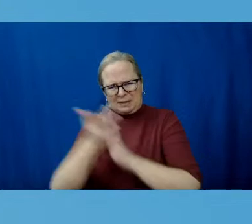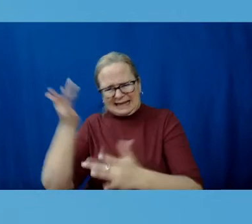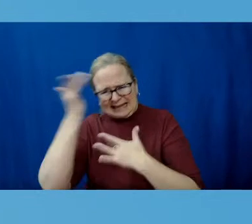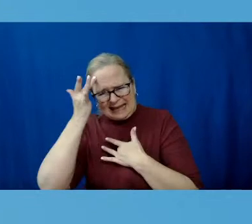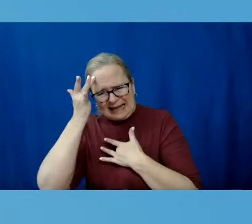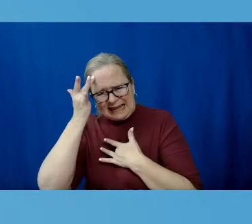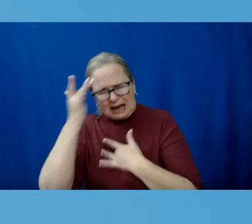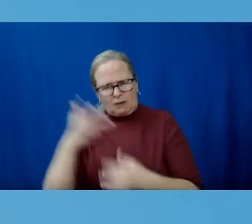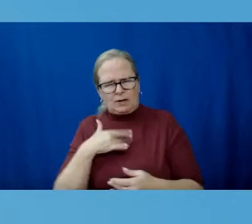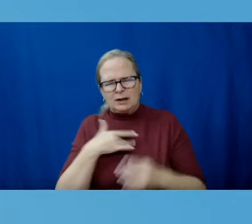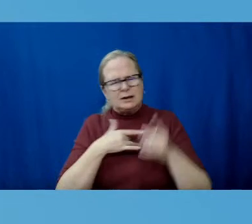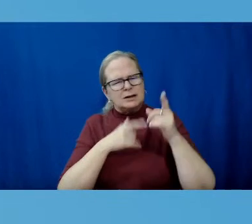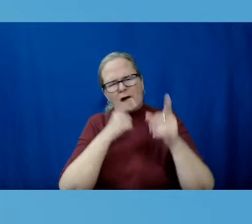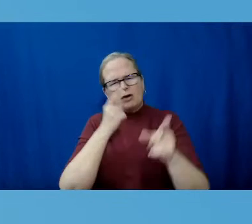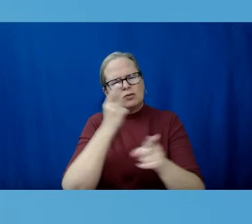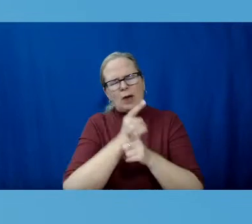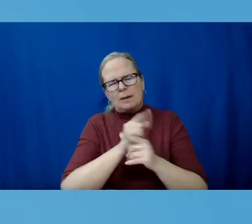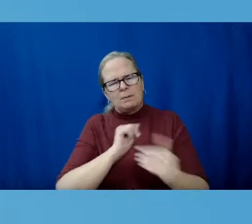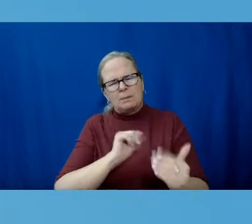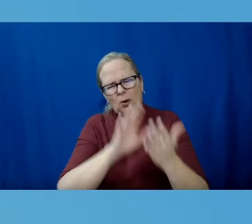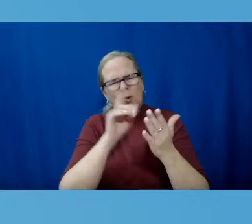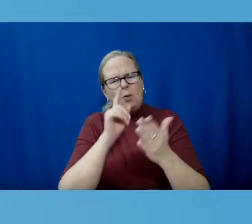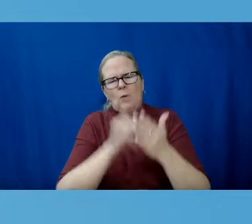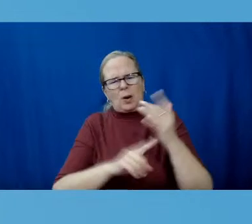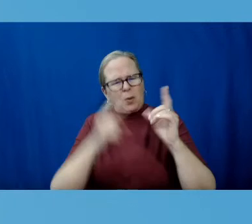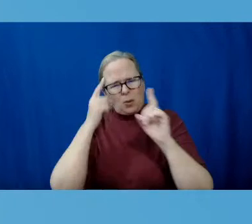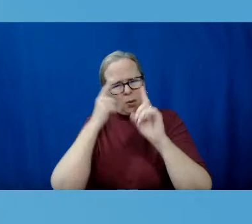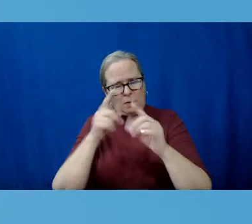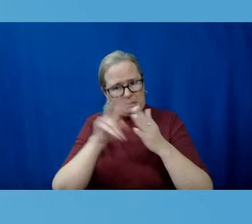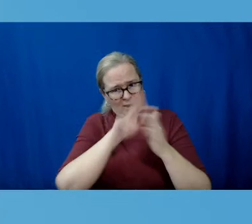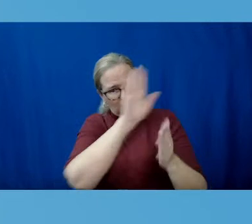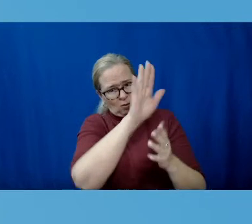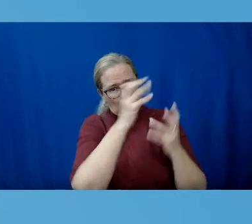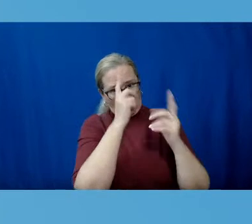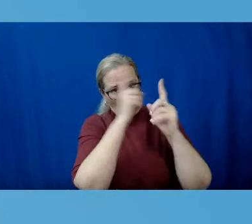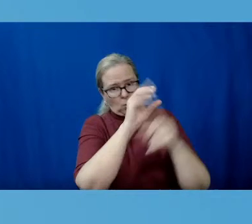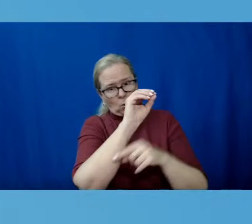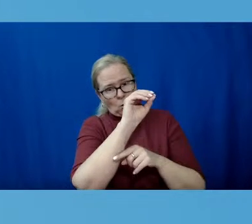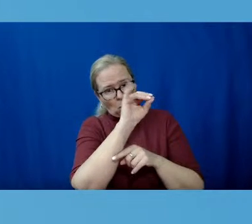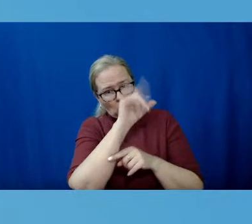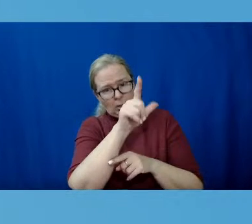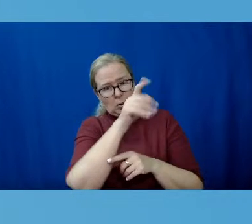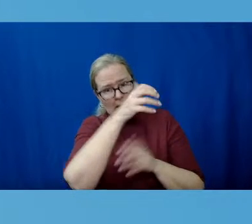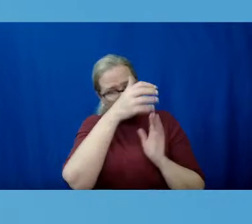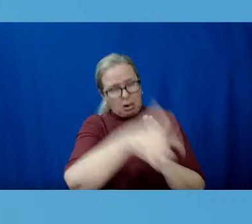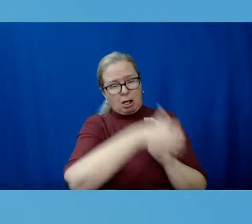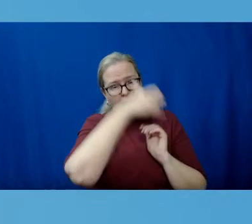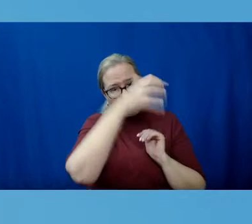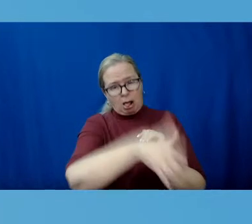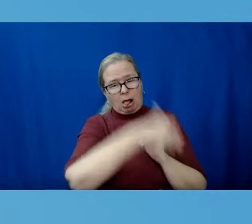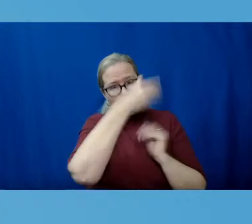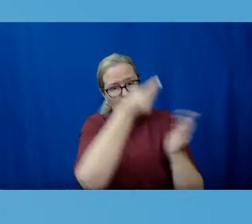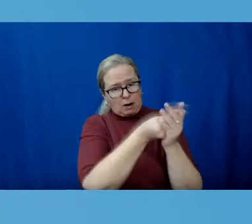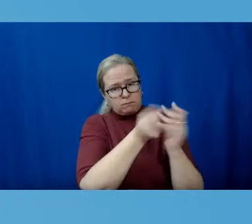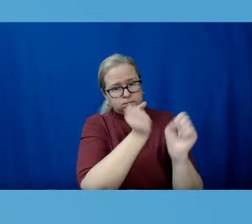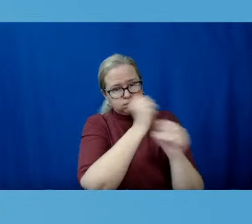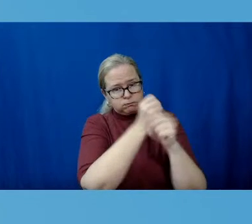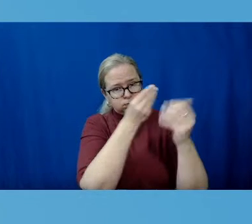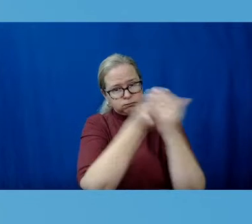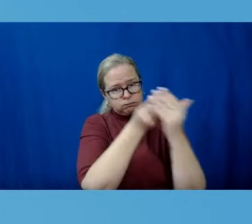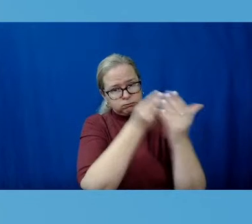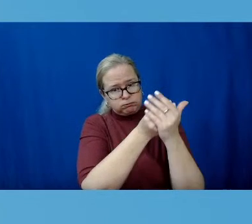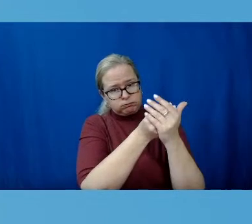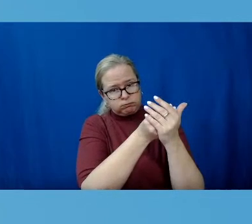can afford to say goodbye to primarily old people and children because they are not contributing